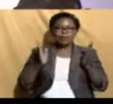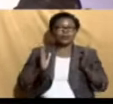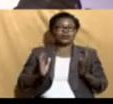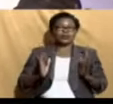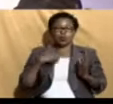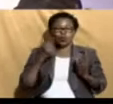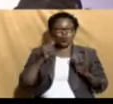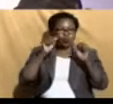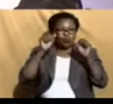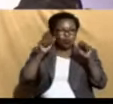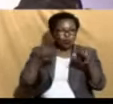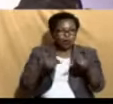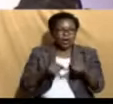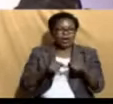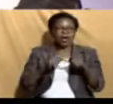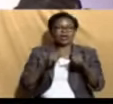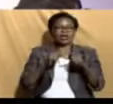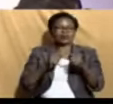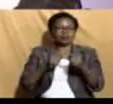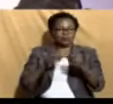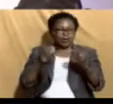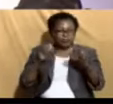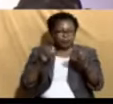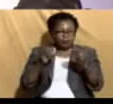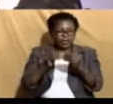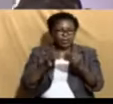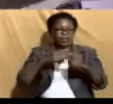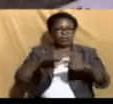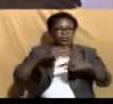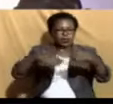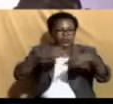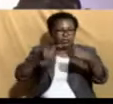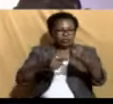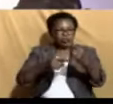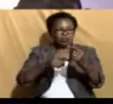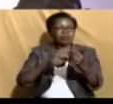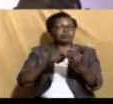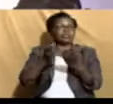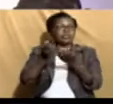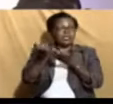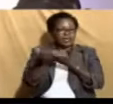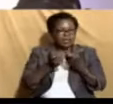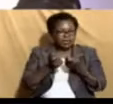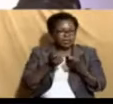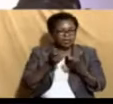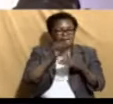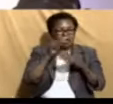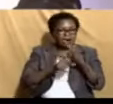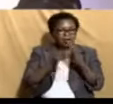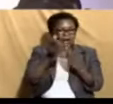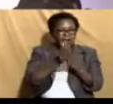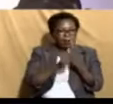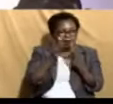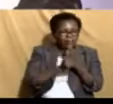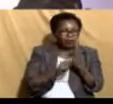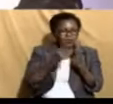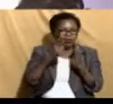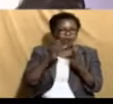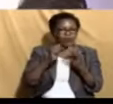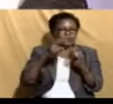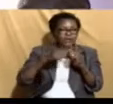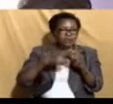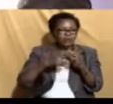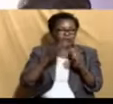person who can meet the procedural sequential thresholds set out under Article 257 of the Constitution, that is